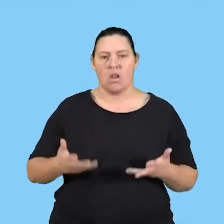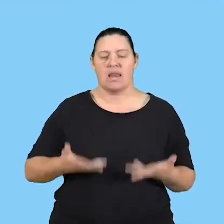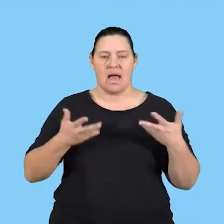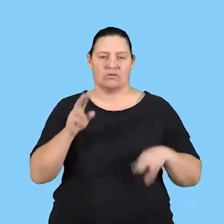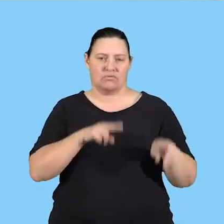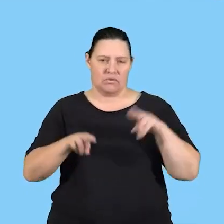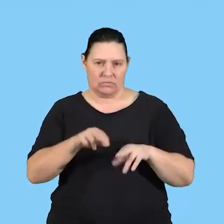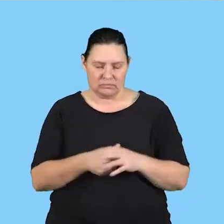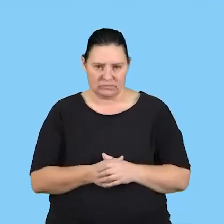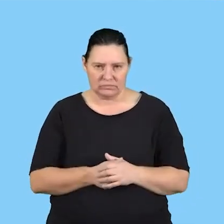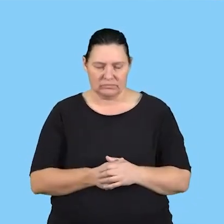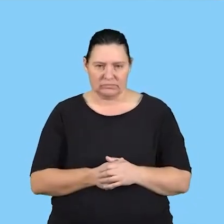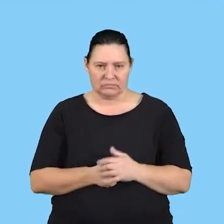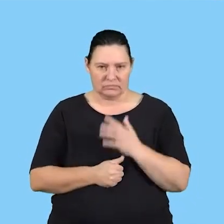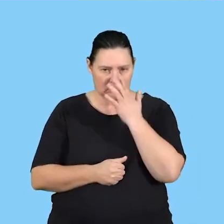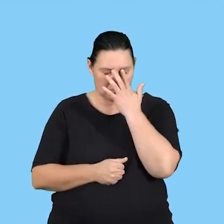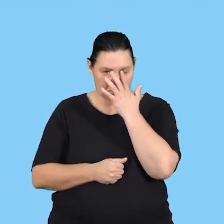review.